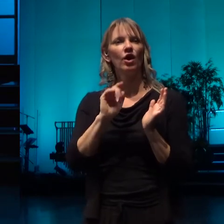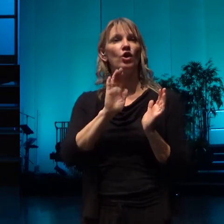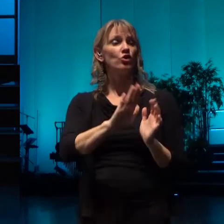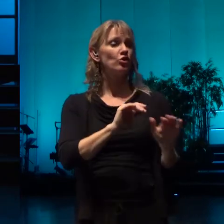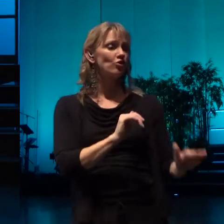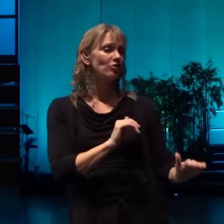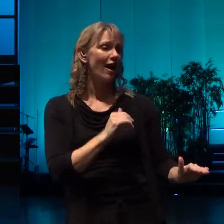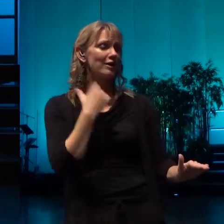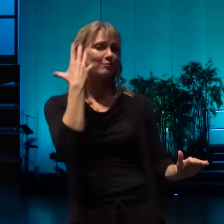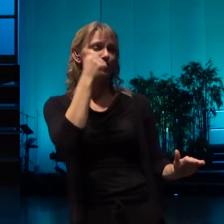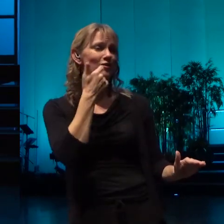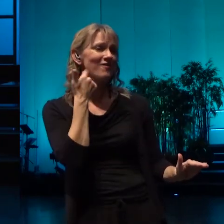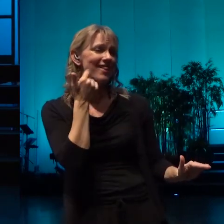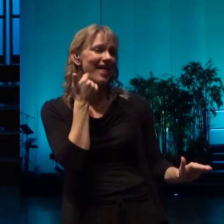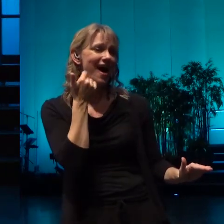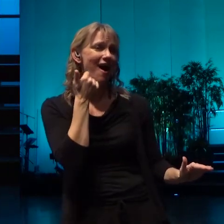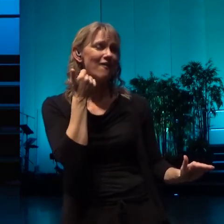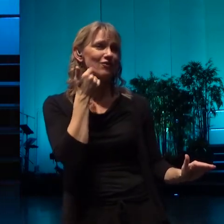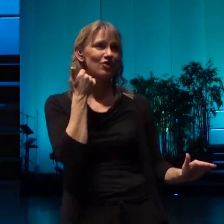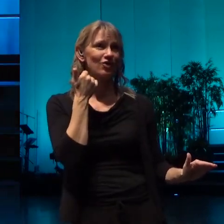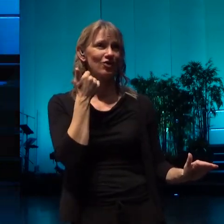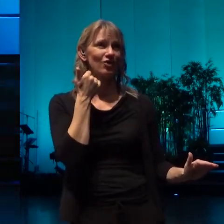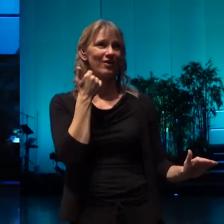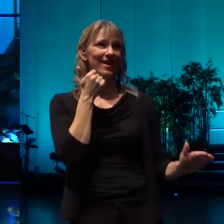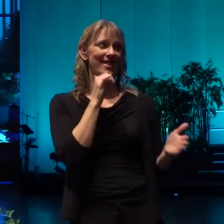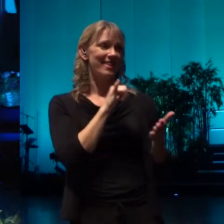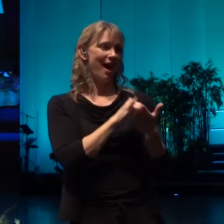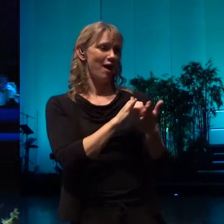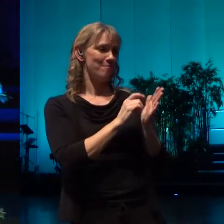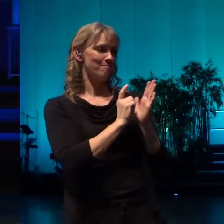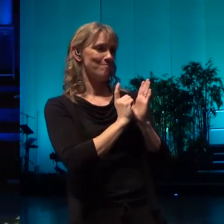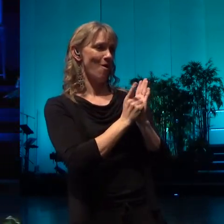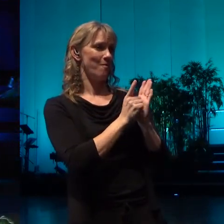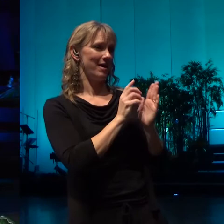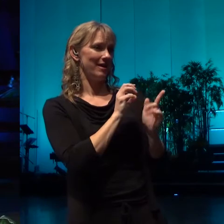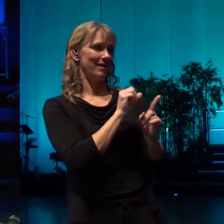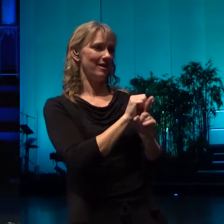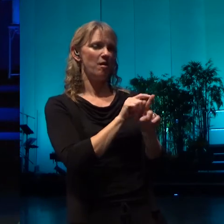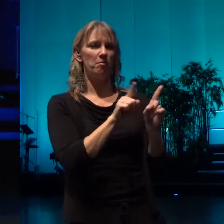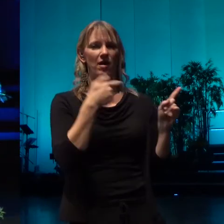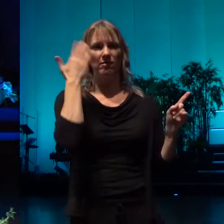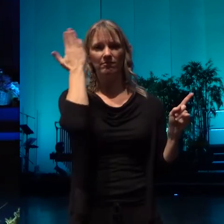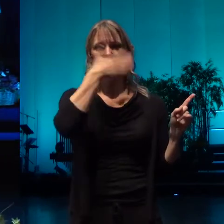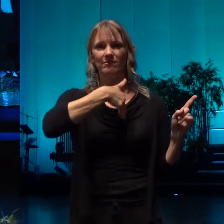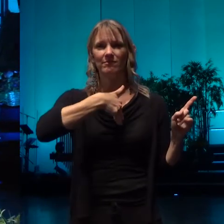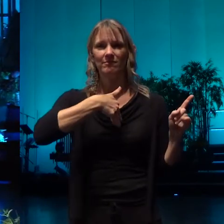beautiful laughter, caught in an eternal moment of time and totally missing it.